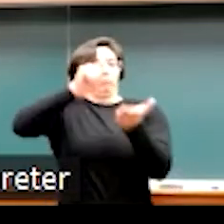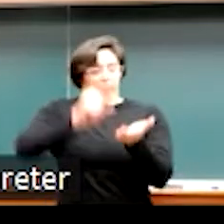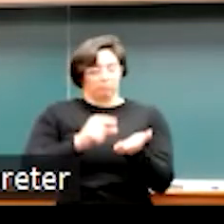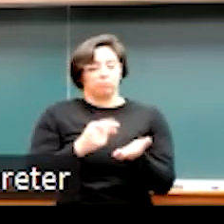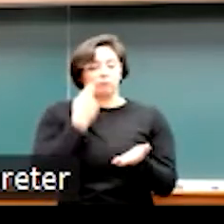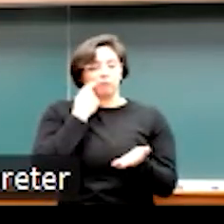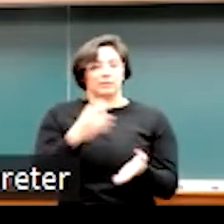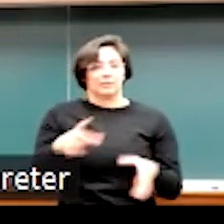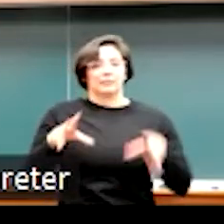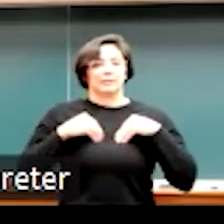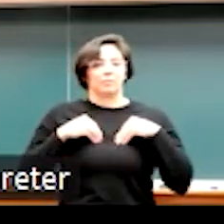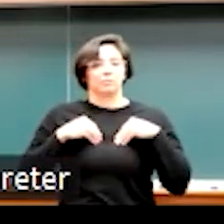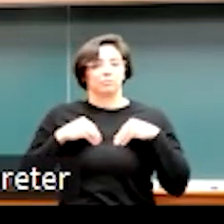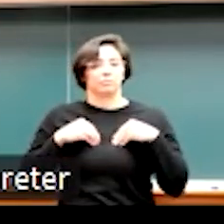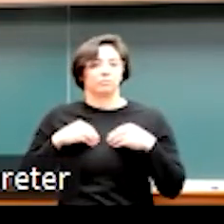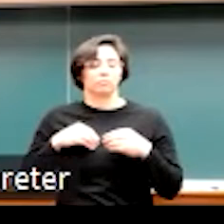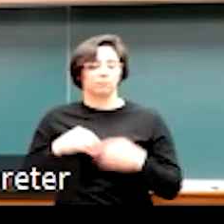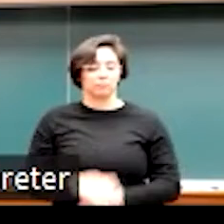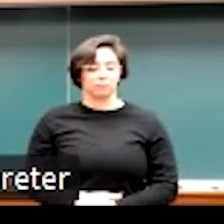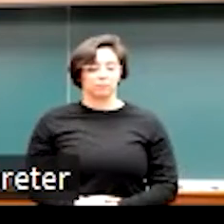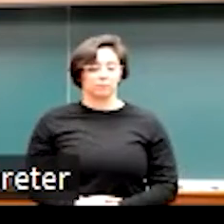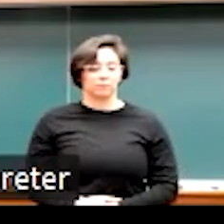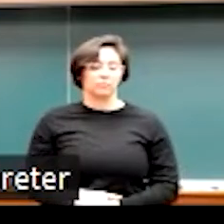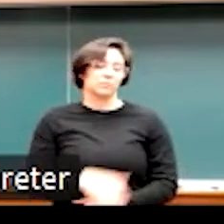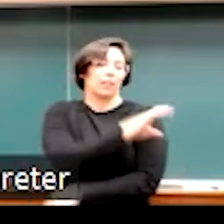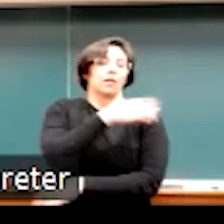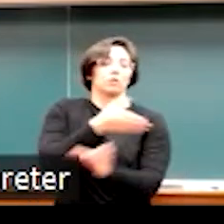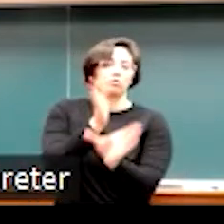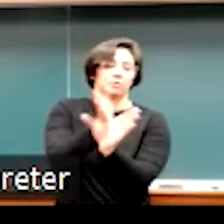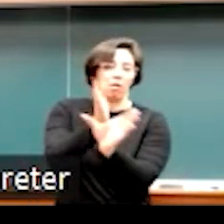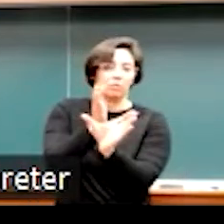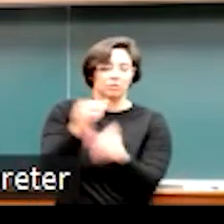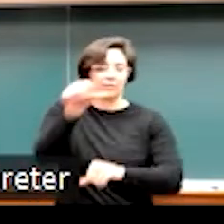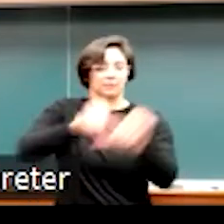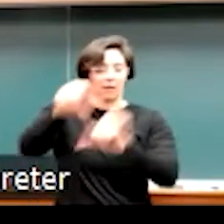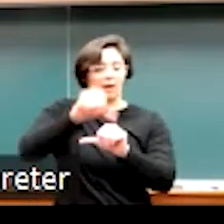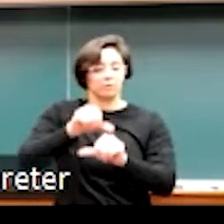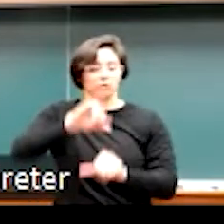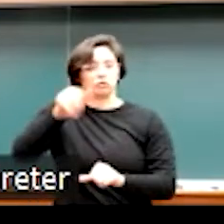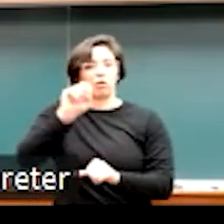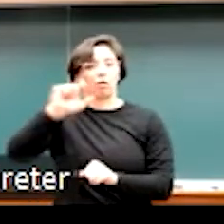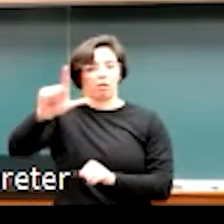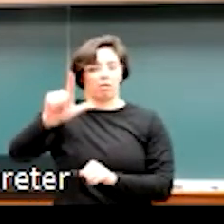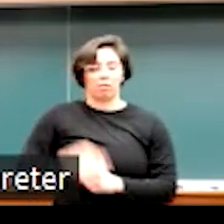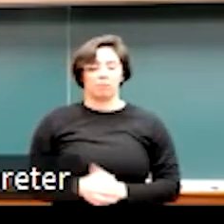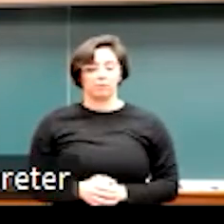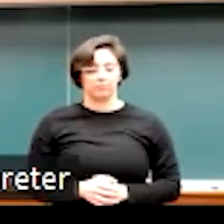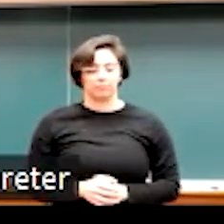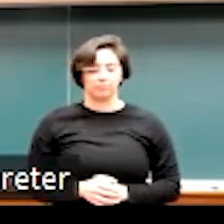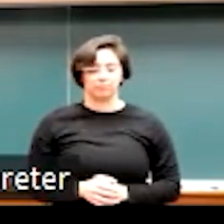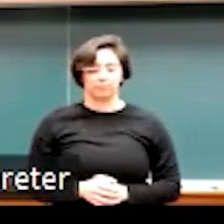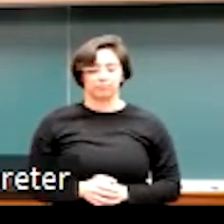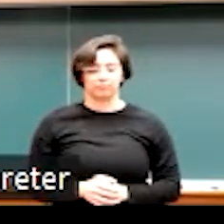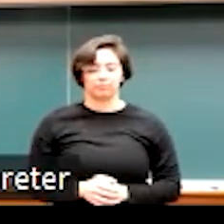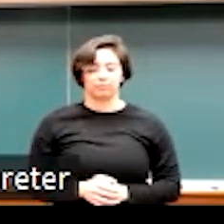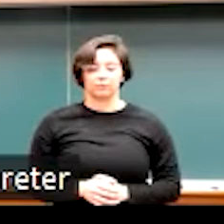accepted in Journal of Psychopathology and Clinical Science, which, in case you don't know, is the new name for Journal of Abnormal Psychology. And so I don't